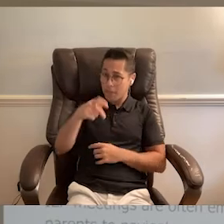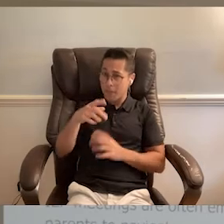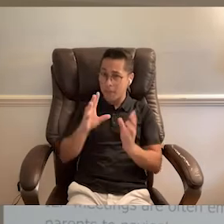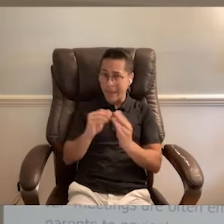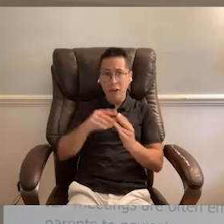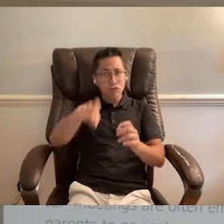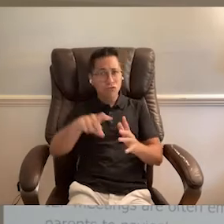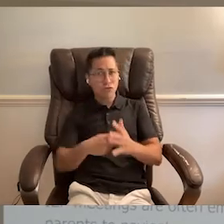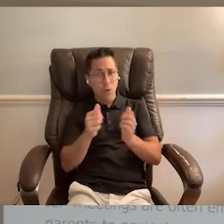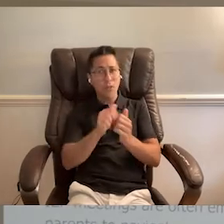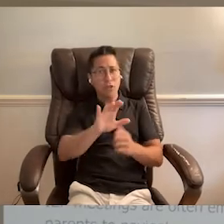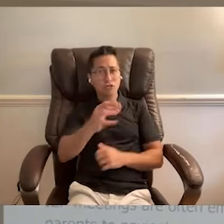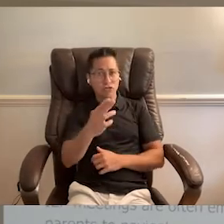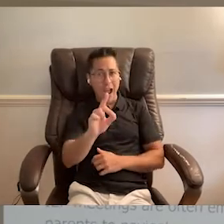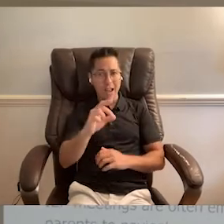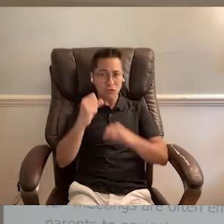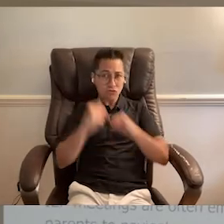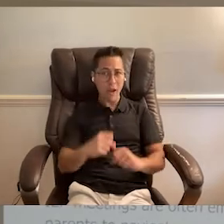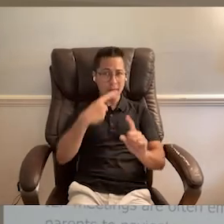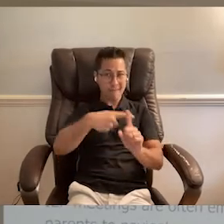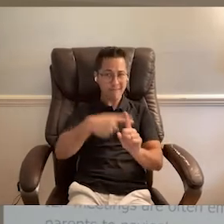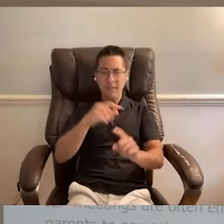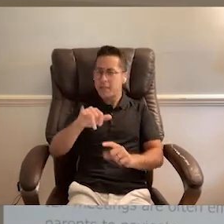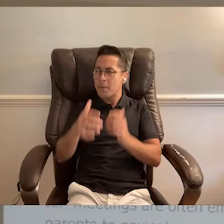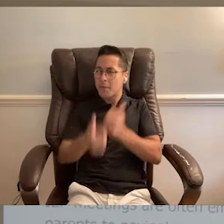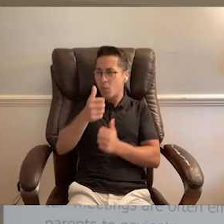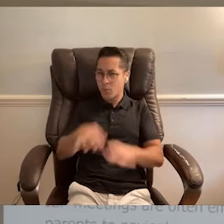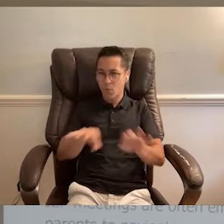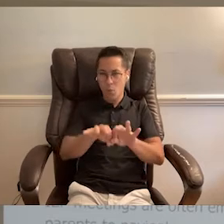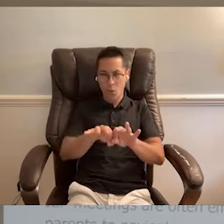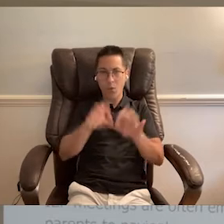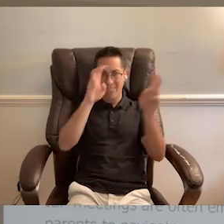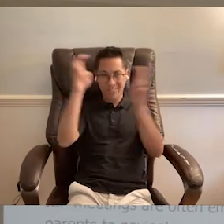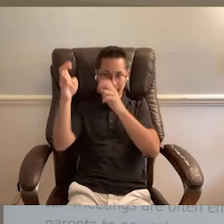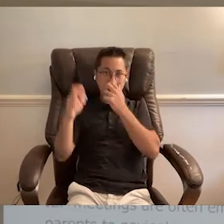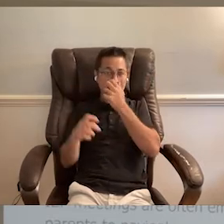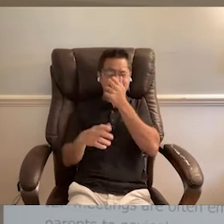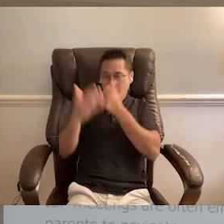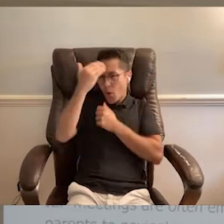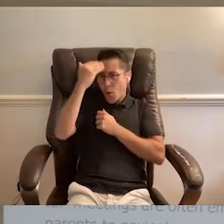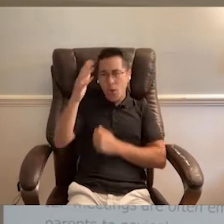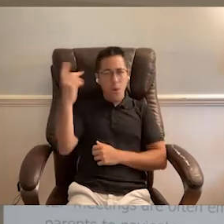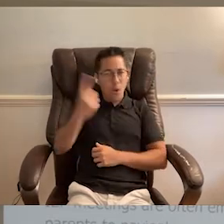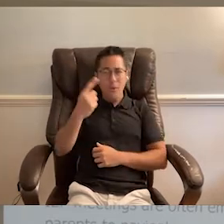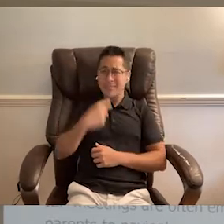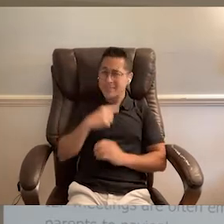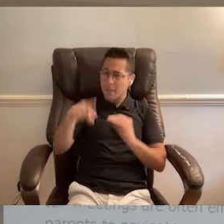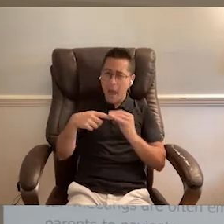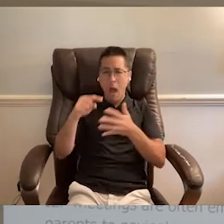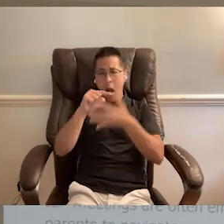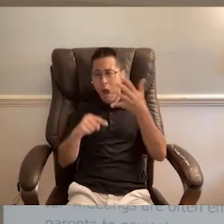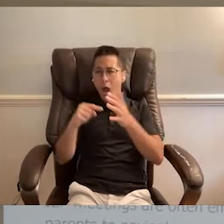strengths. That is the most important thing. We know they're always going to tell us about the struggles and the concerns, but